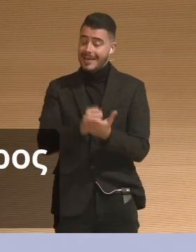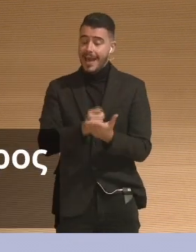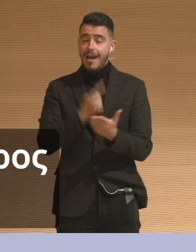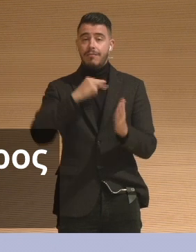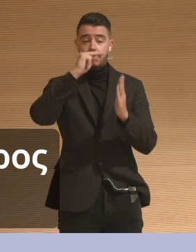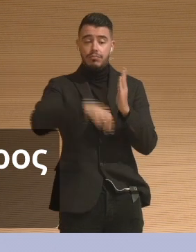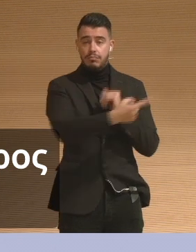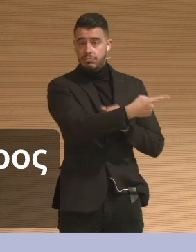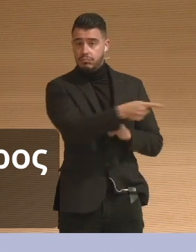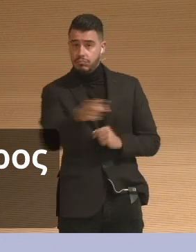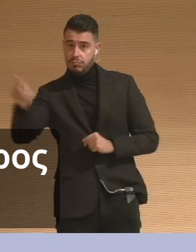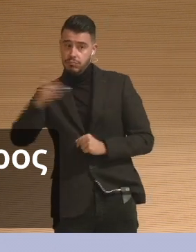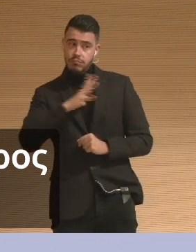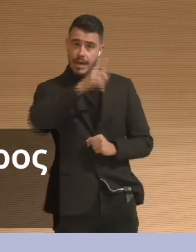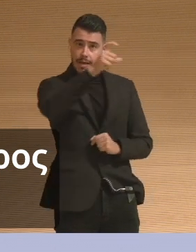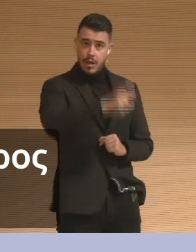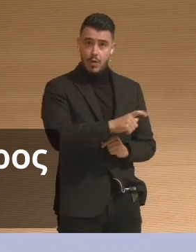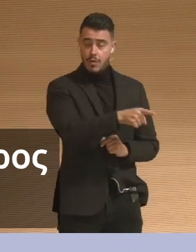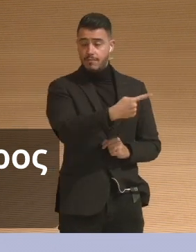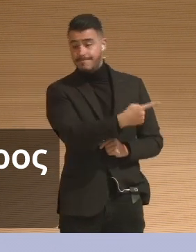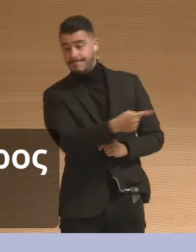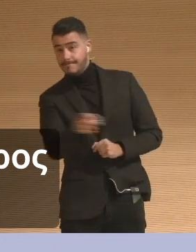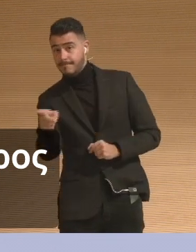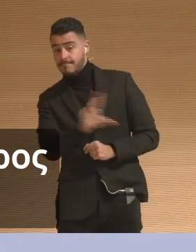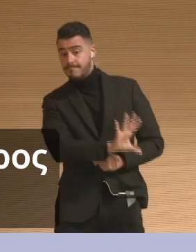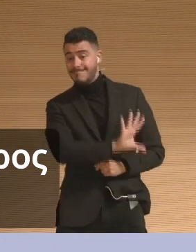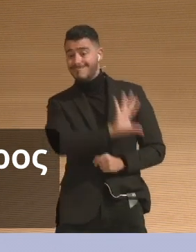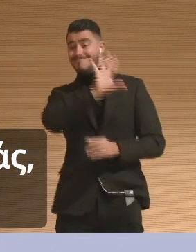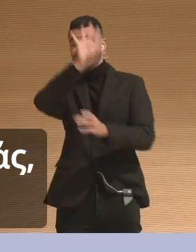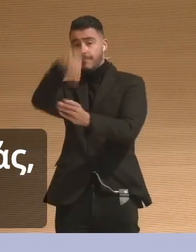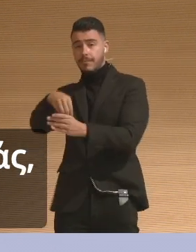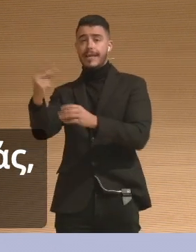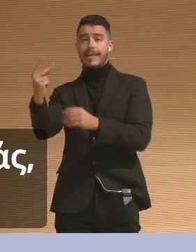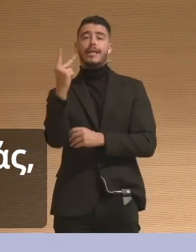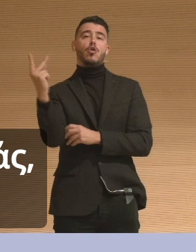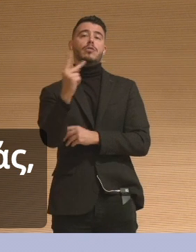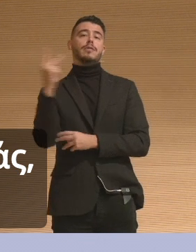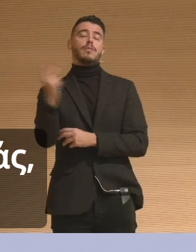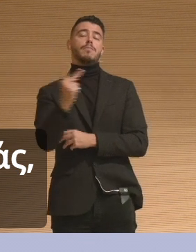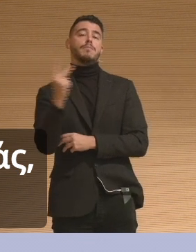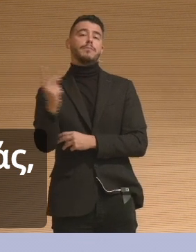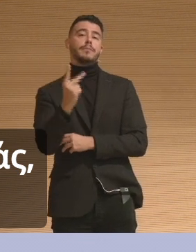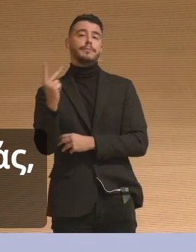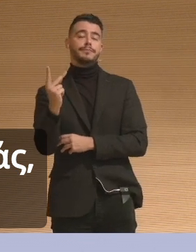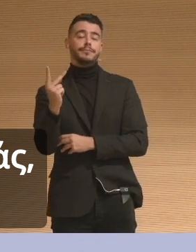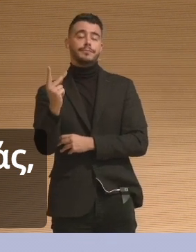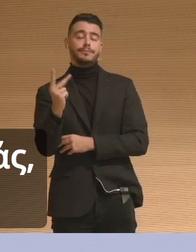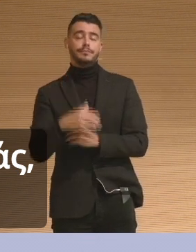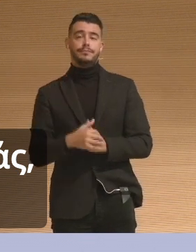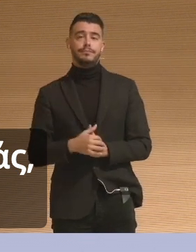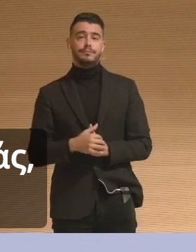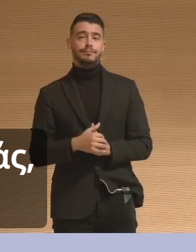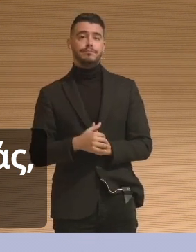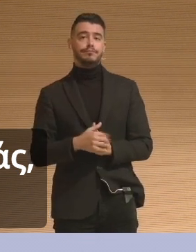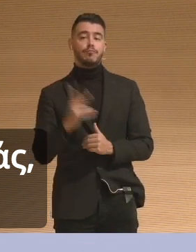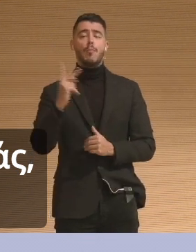many activities that have been included as part of the social prescribing scheme, such as visiting museums and heritage,